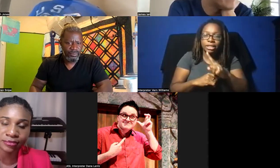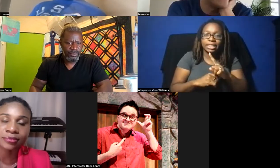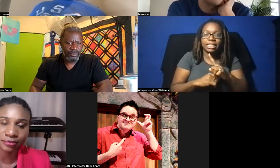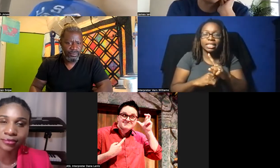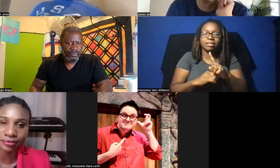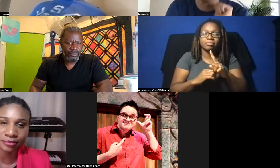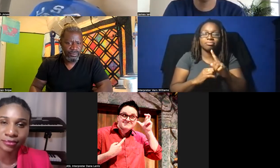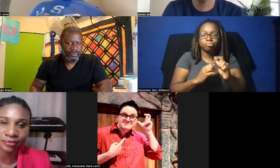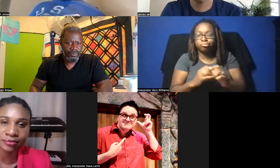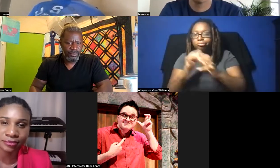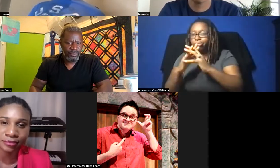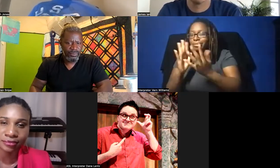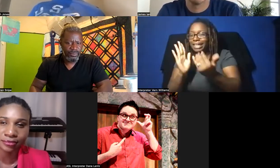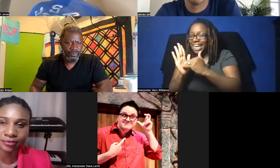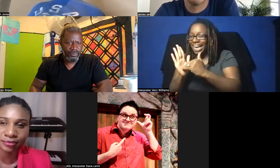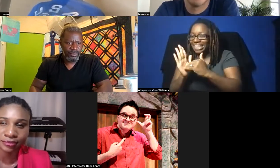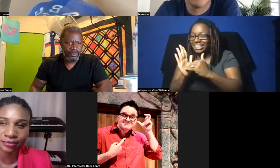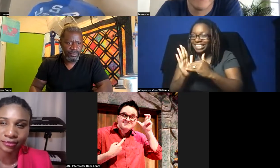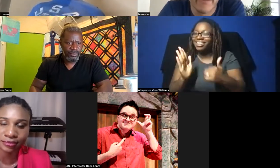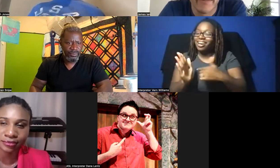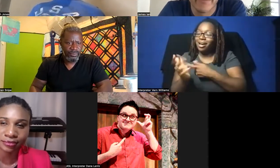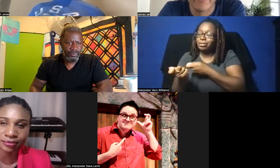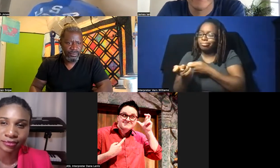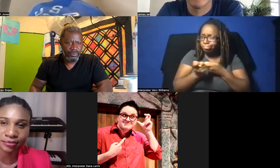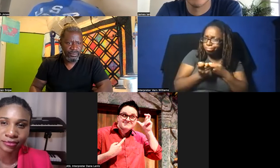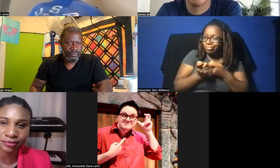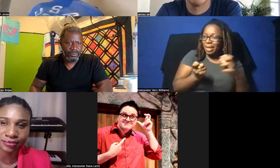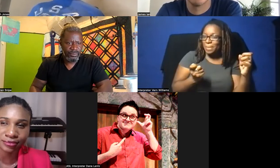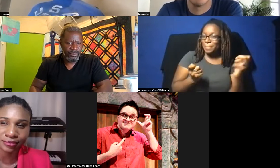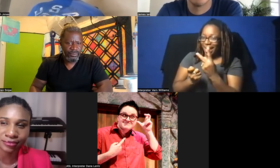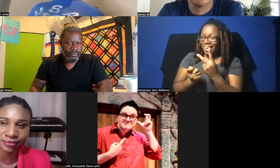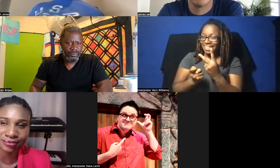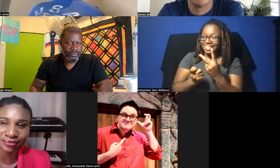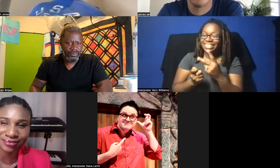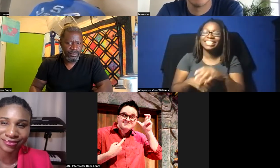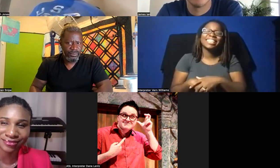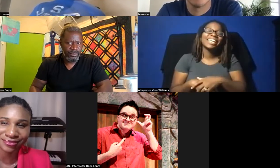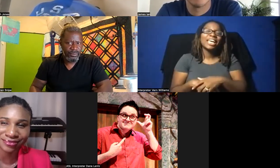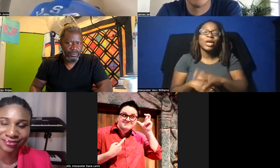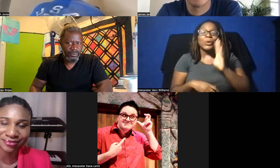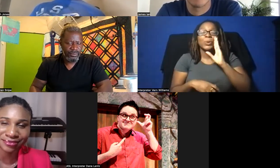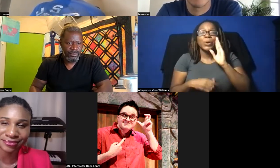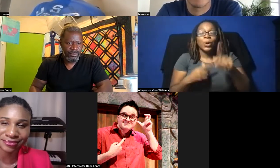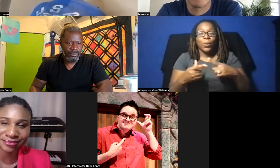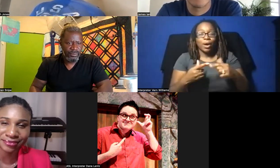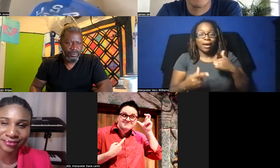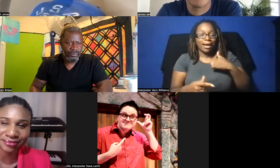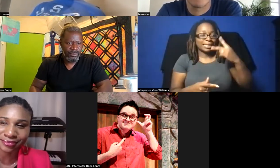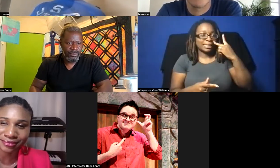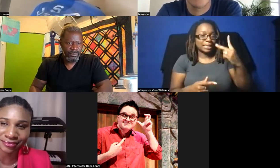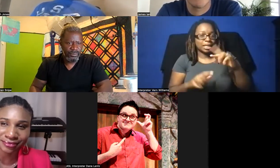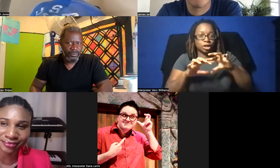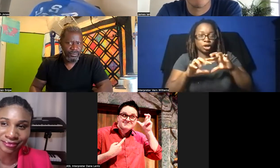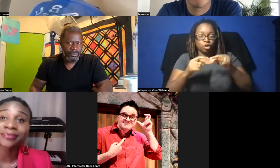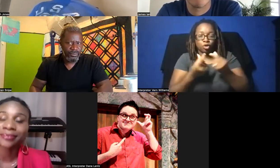of us, coming back. When I look at, groups like